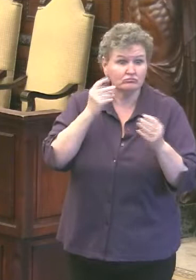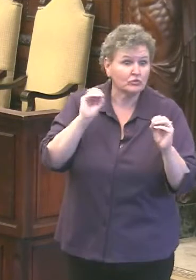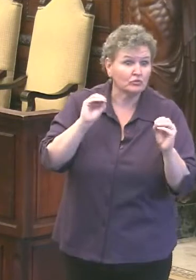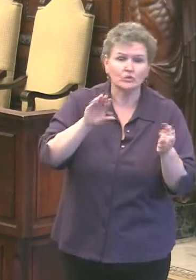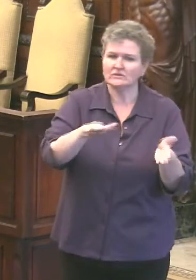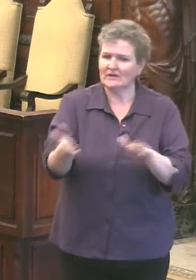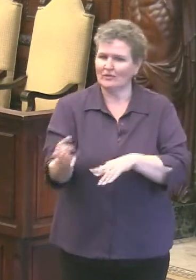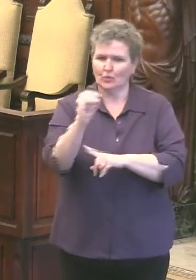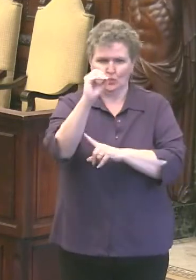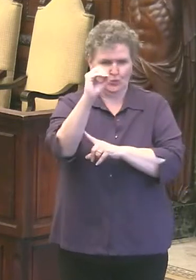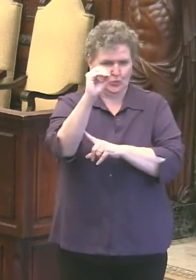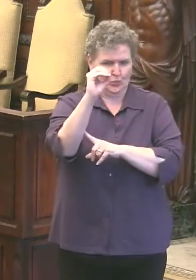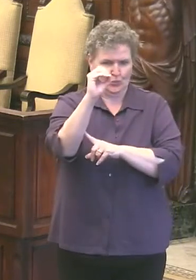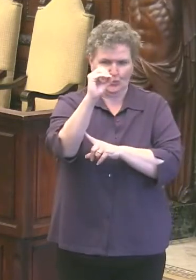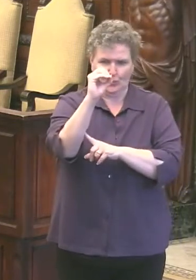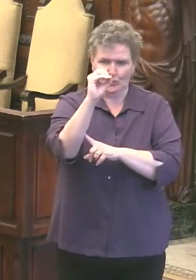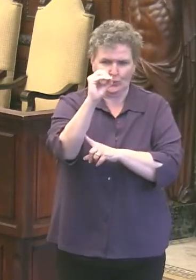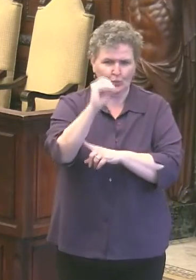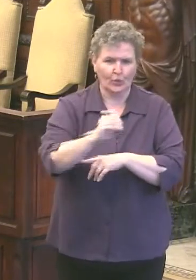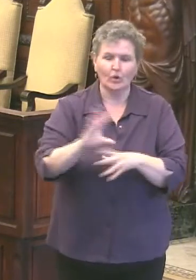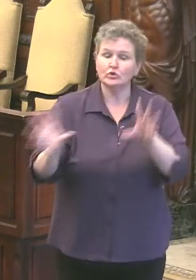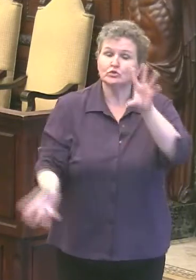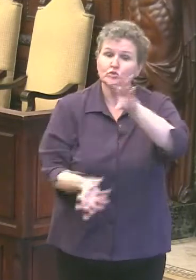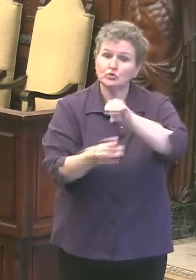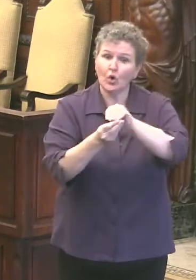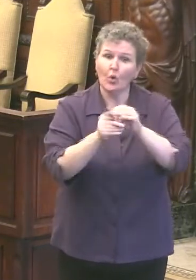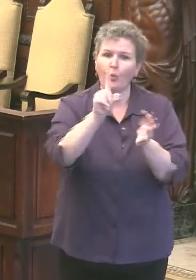coronavirus. Our total since the beginning of the epidemic is